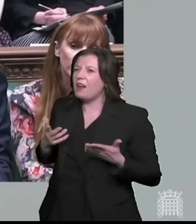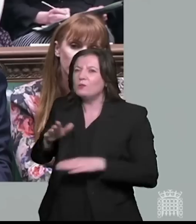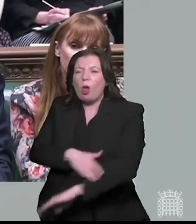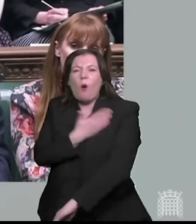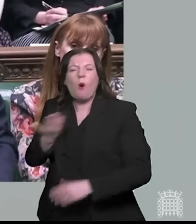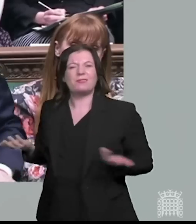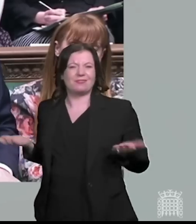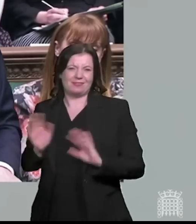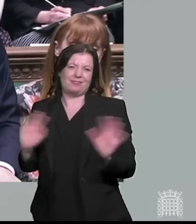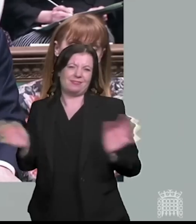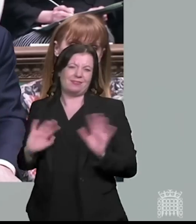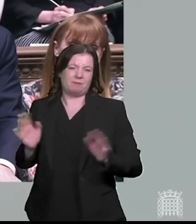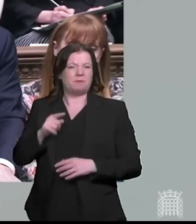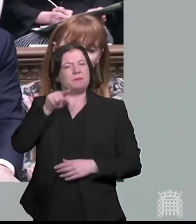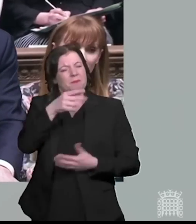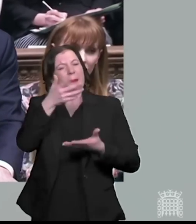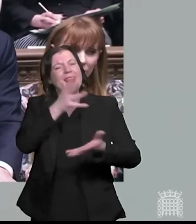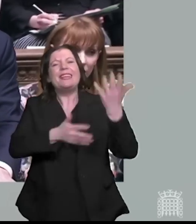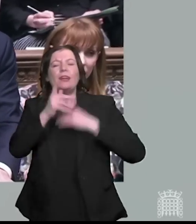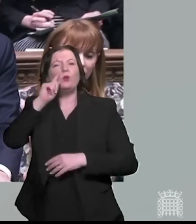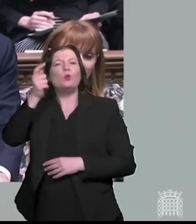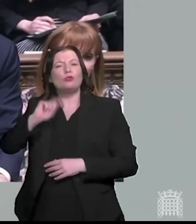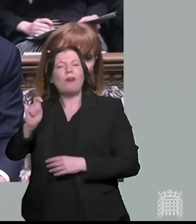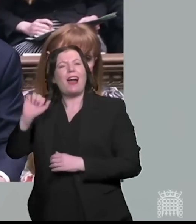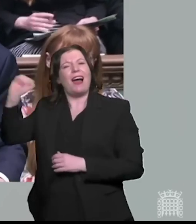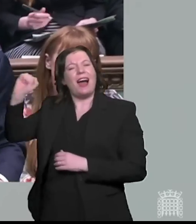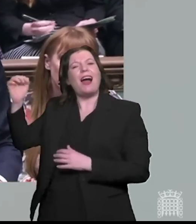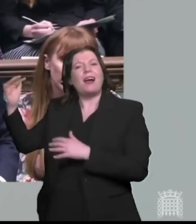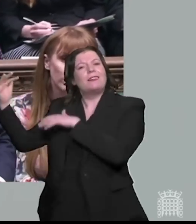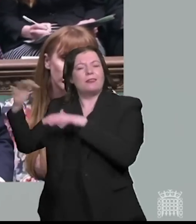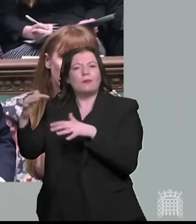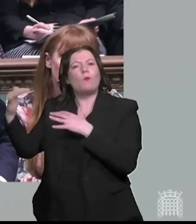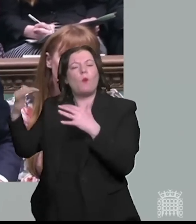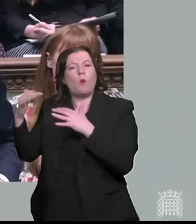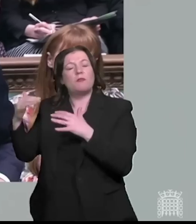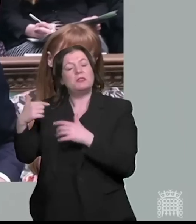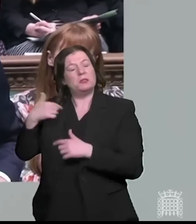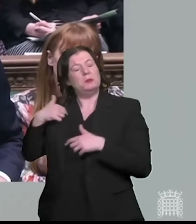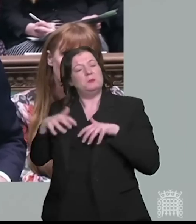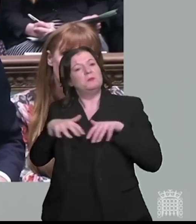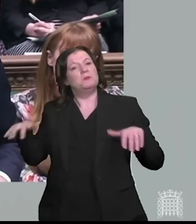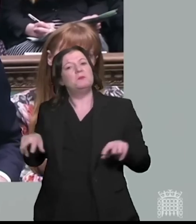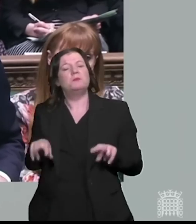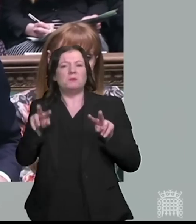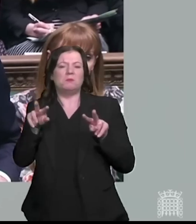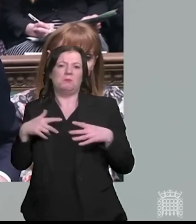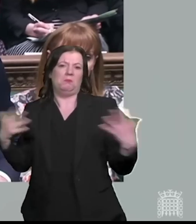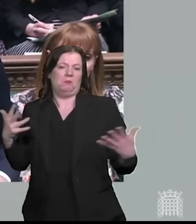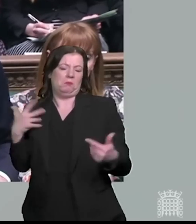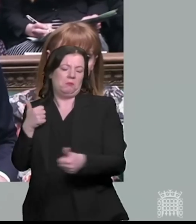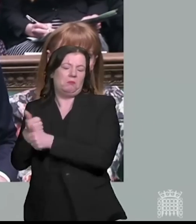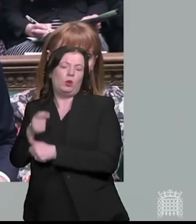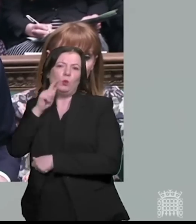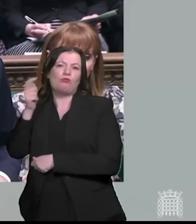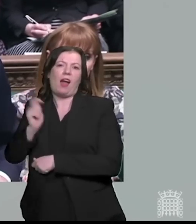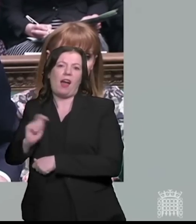Now, he mentioned the war in Ukraine. And of course, on this side of the House, we stand with Ukraine and